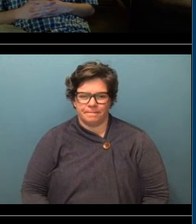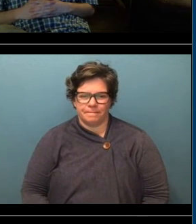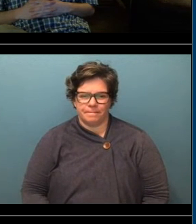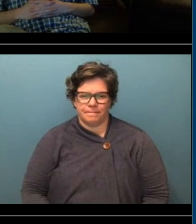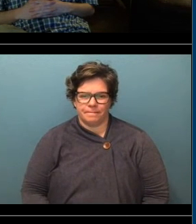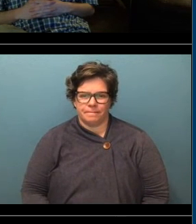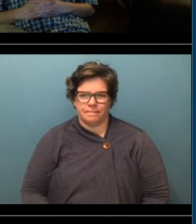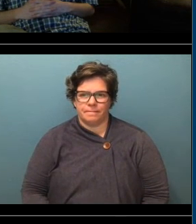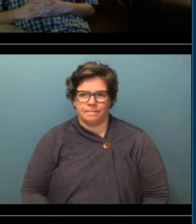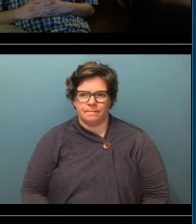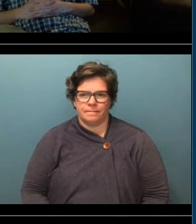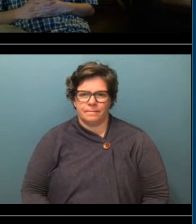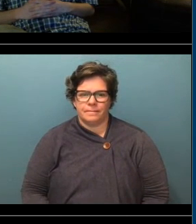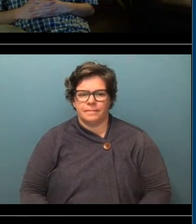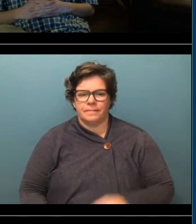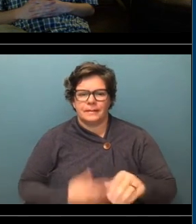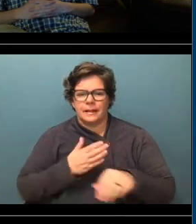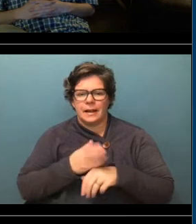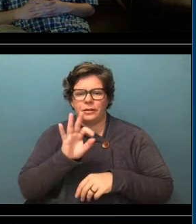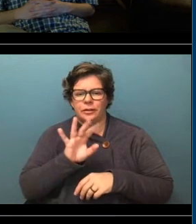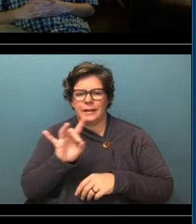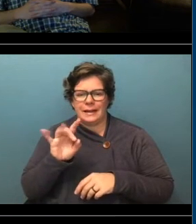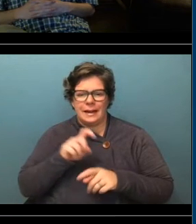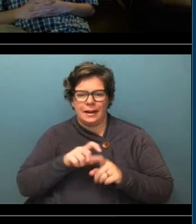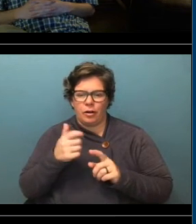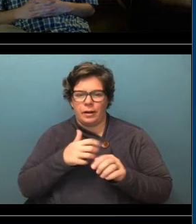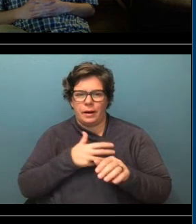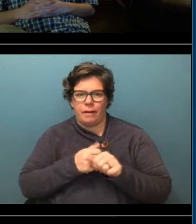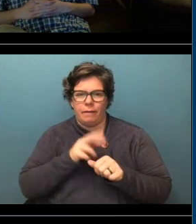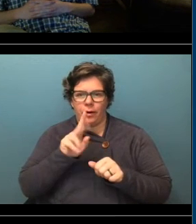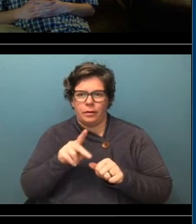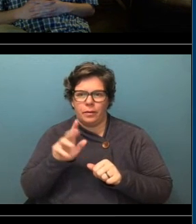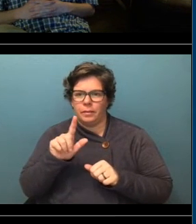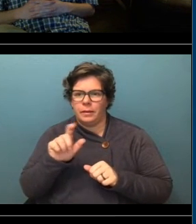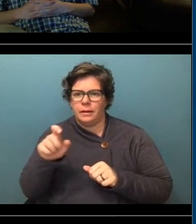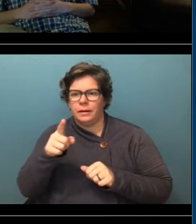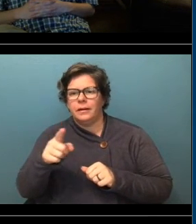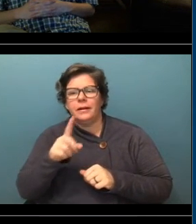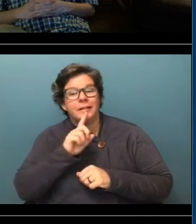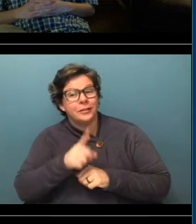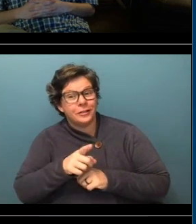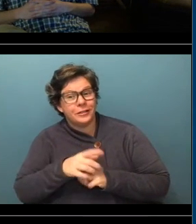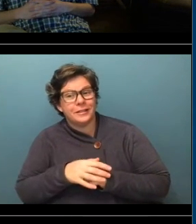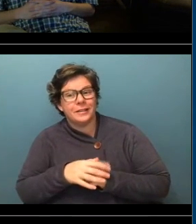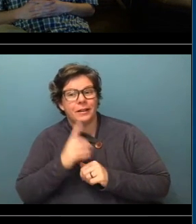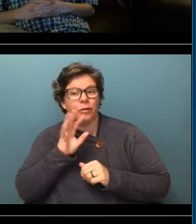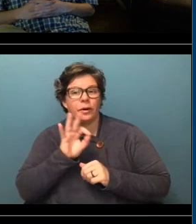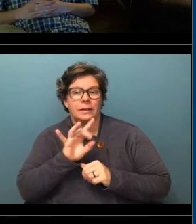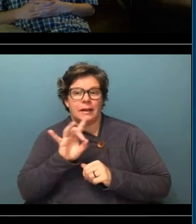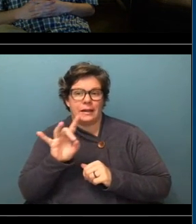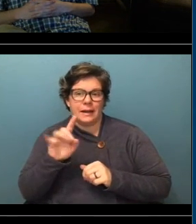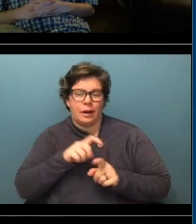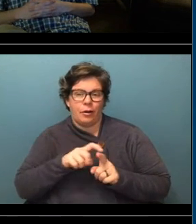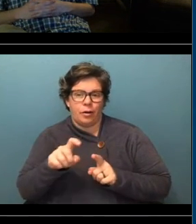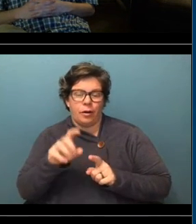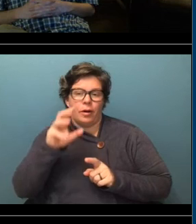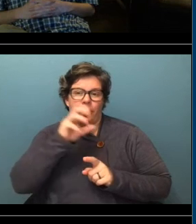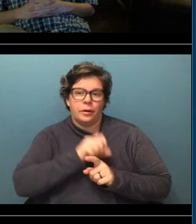What happens after the 988 call? Any follow-up, Lee? Sure. For a 988 call, assuming